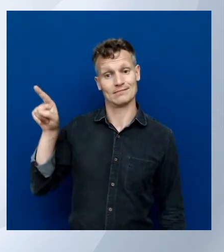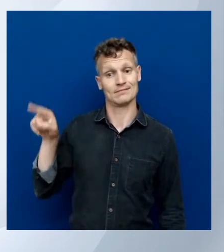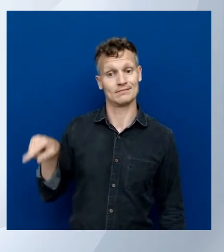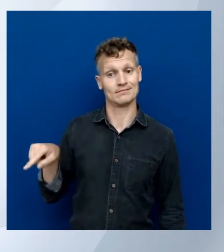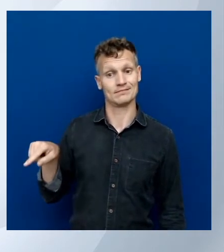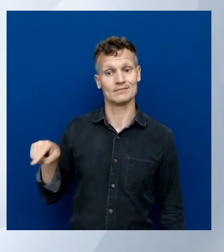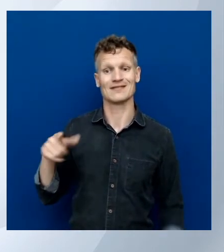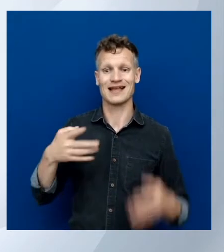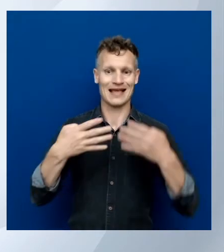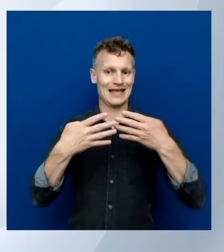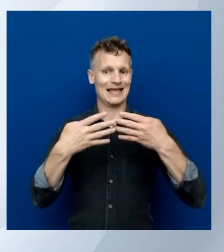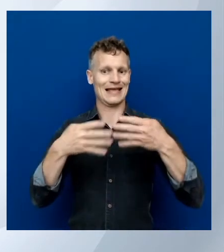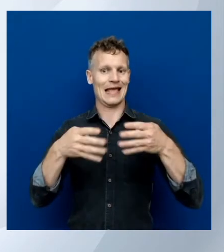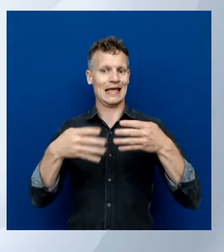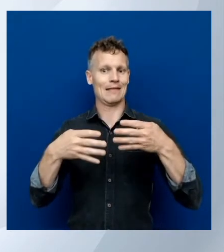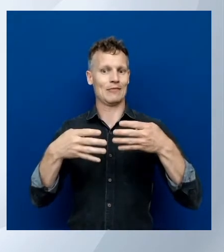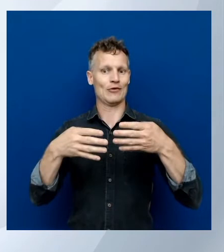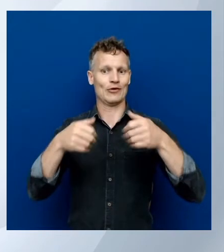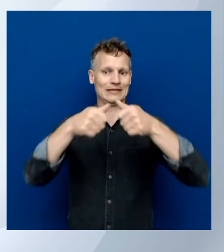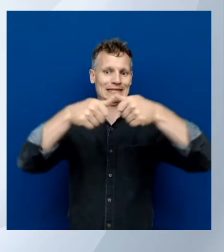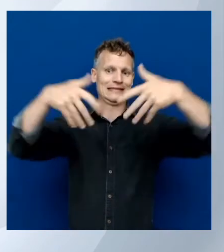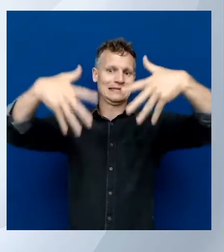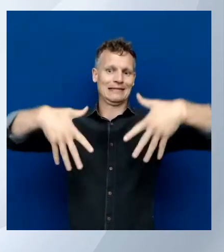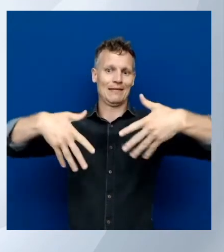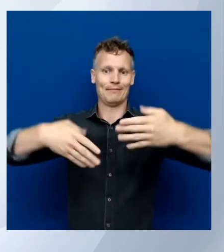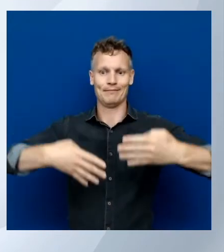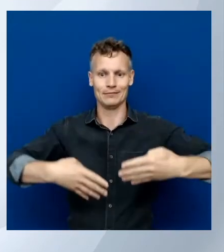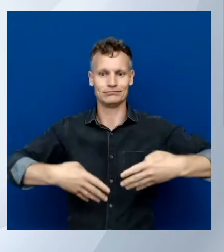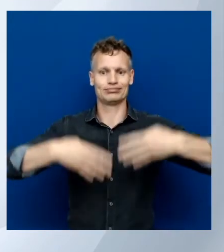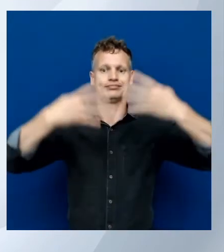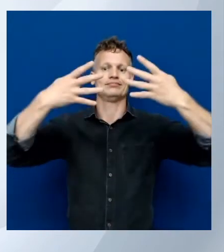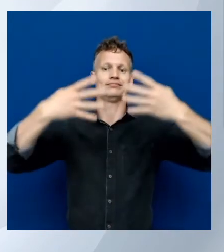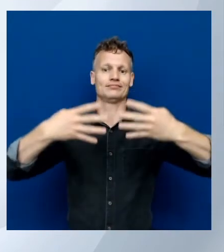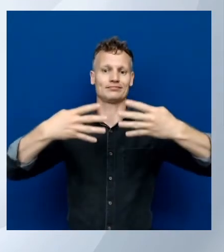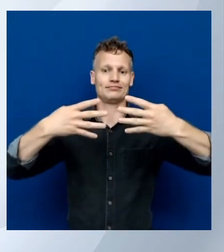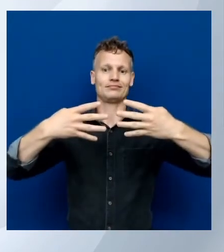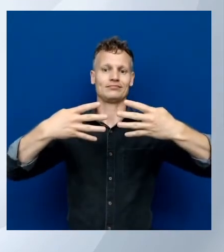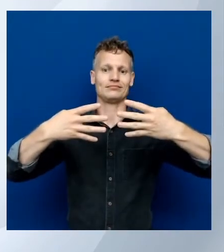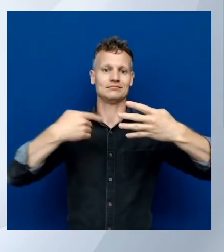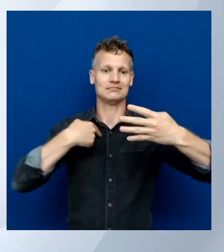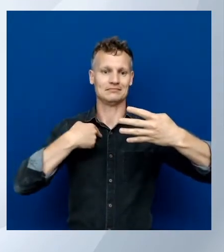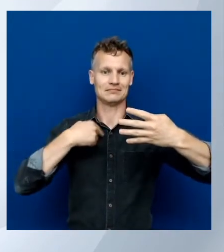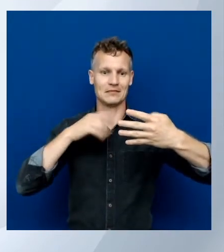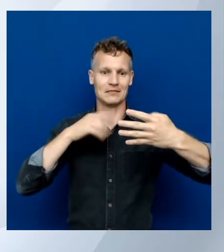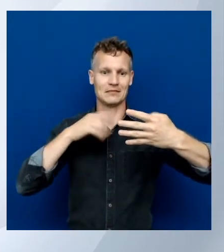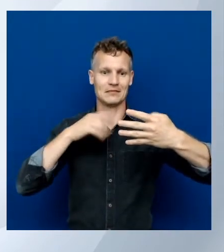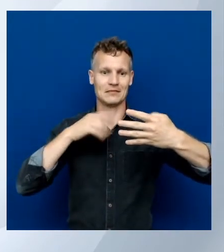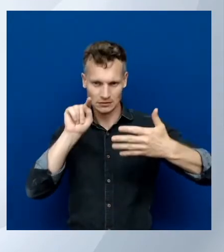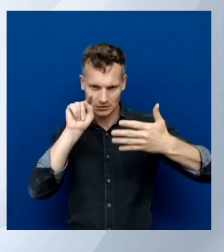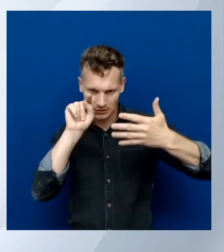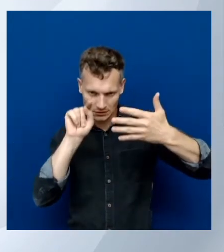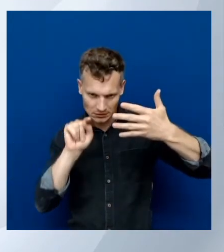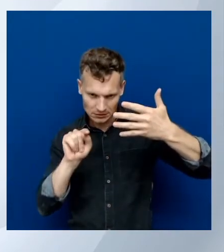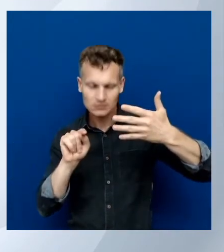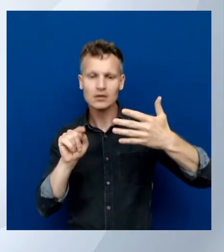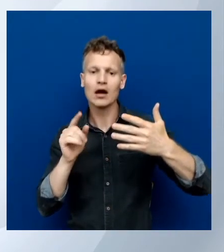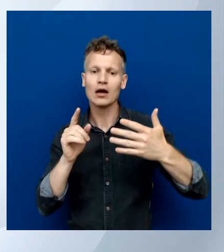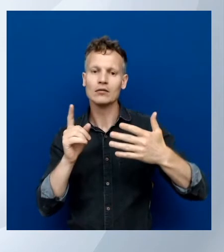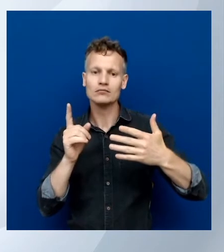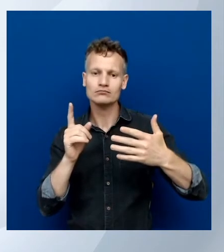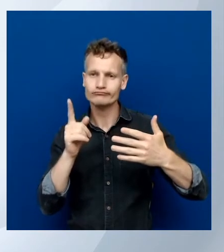life. And I have 2 pods for the policy and the policy webhook.